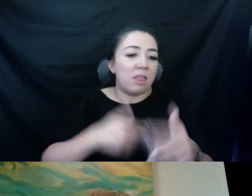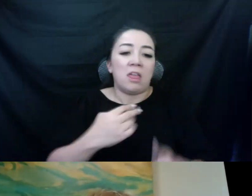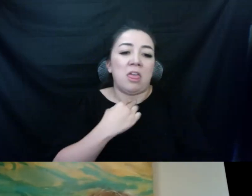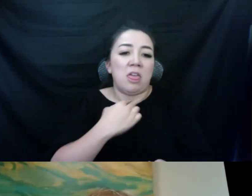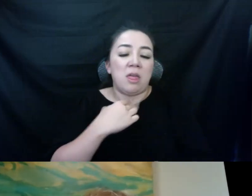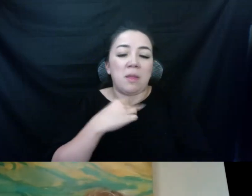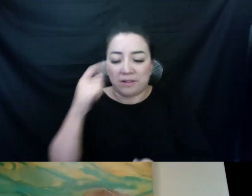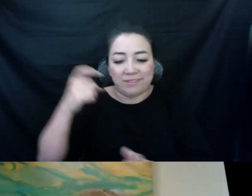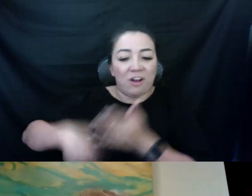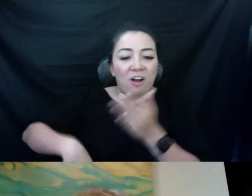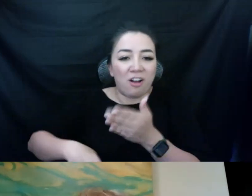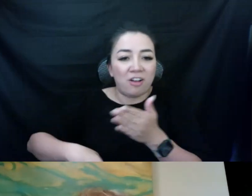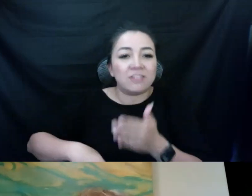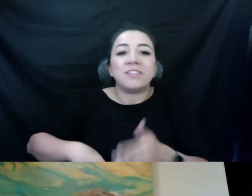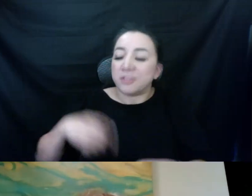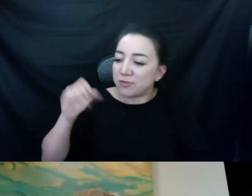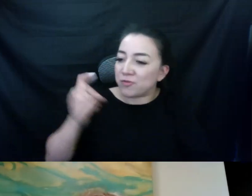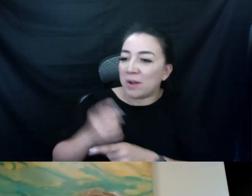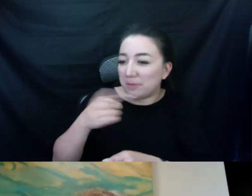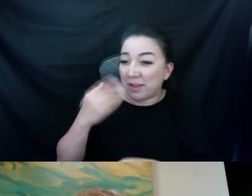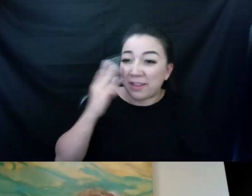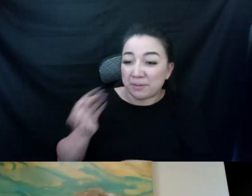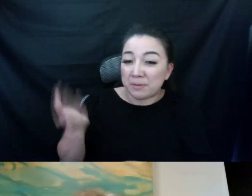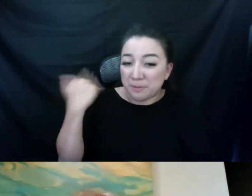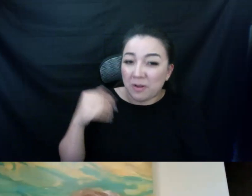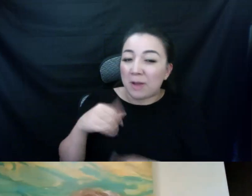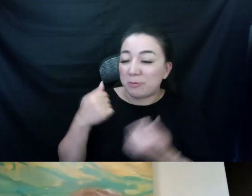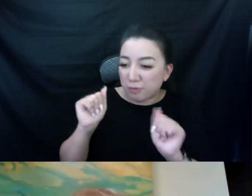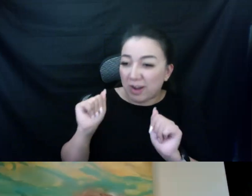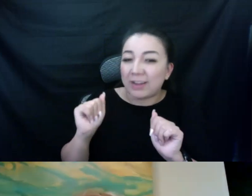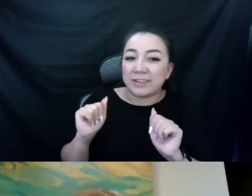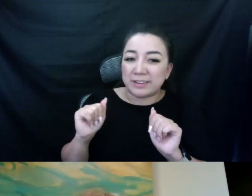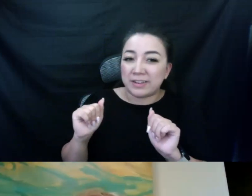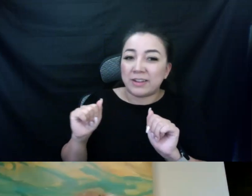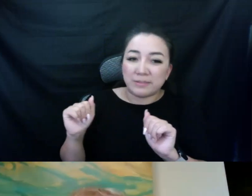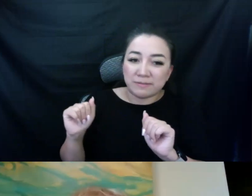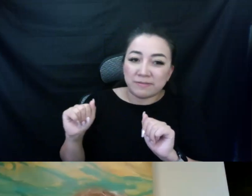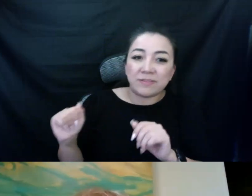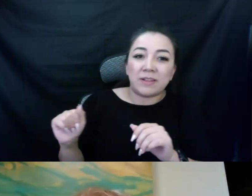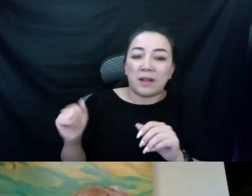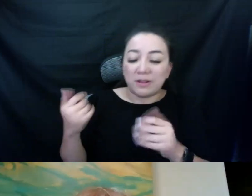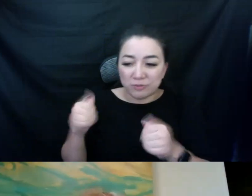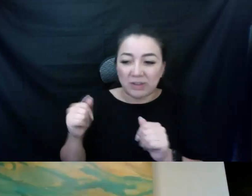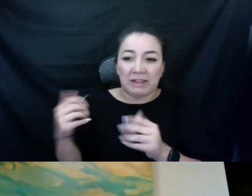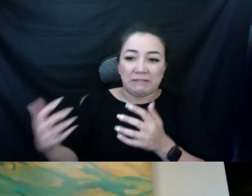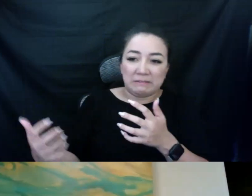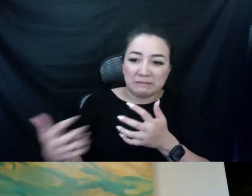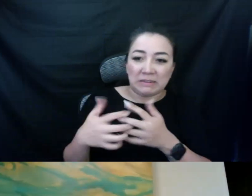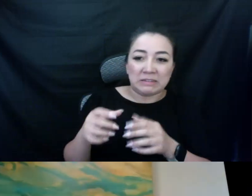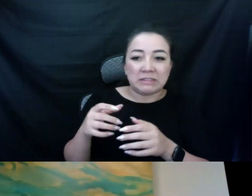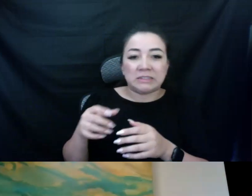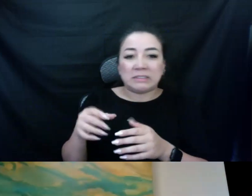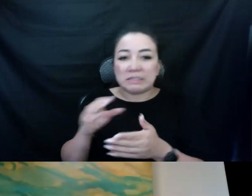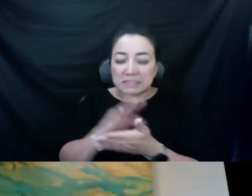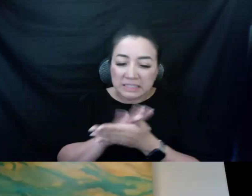cost. Right, so we had that experience before, so I'm trying to put a plug in gently about, like, there is a way